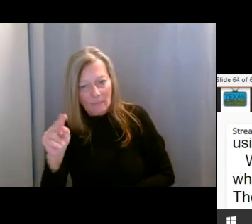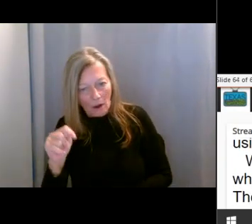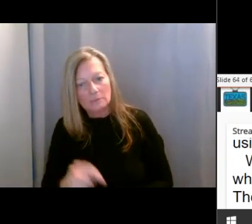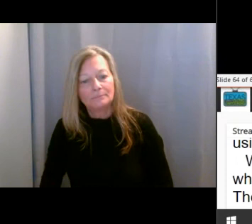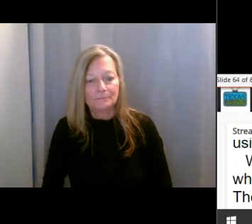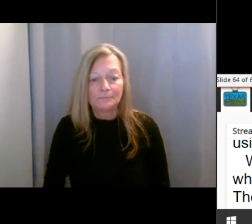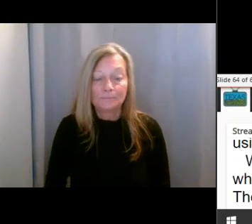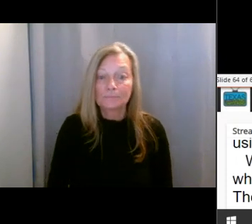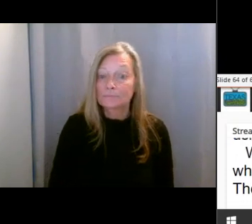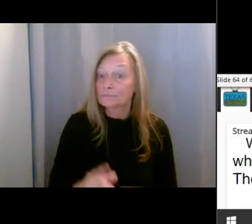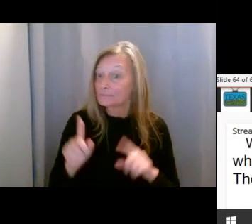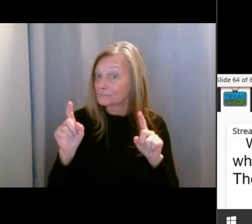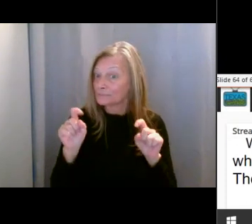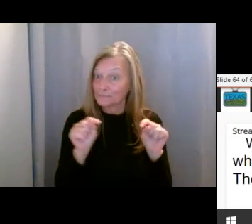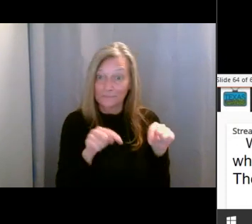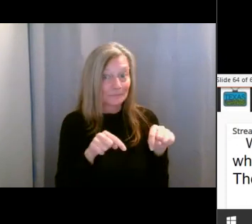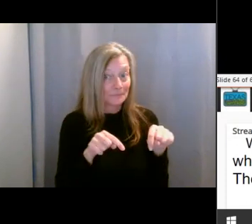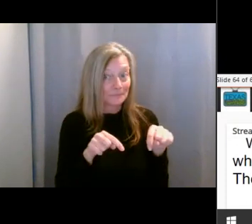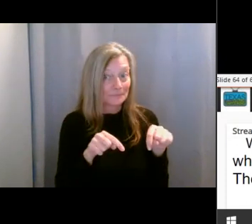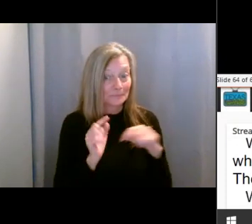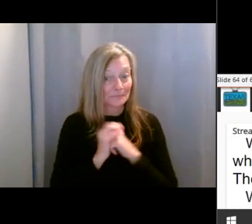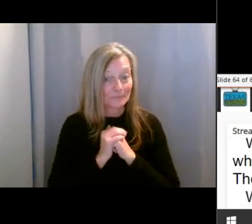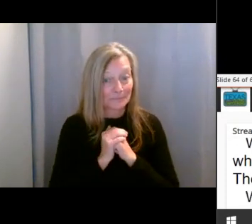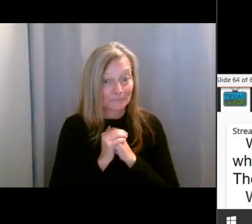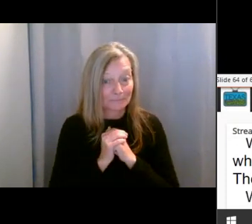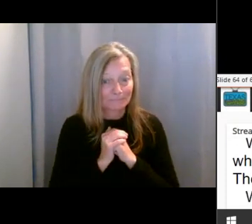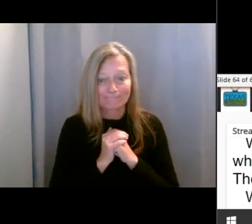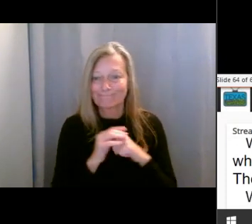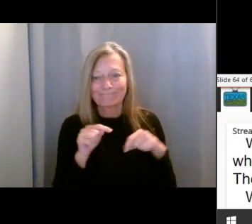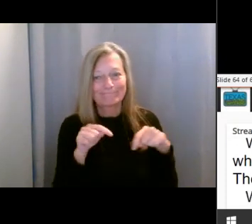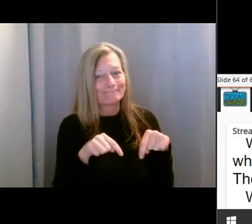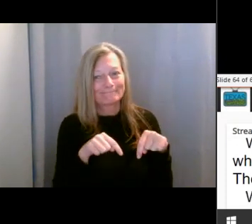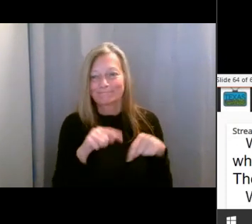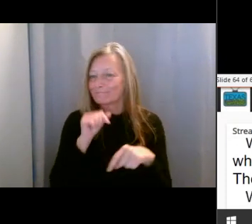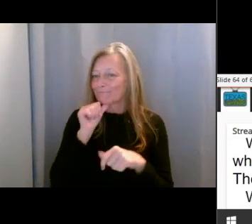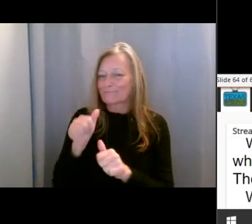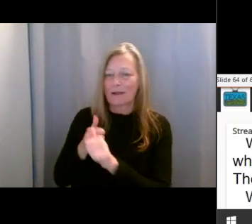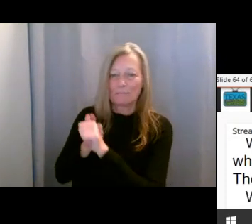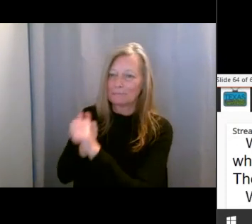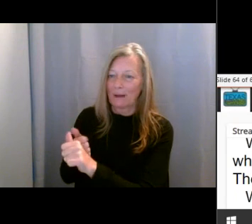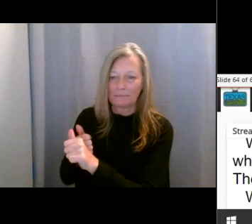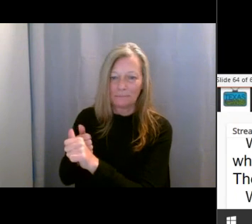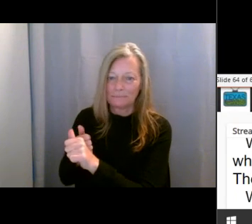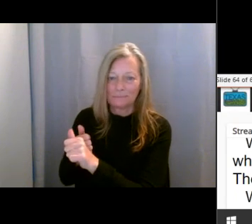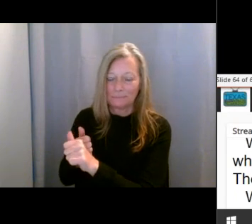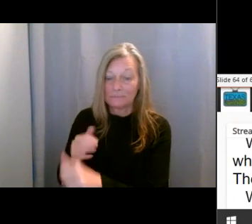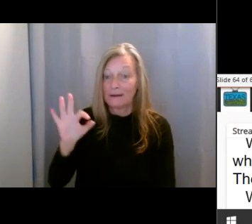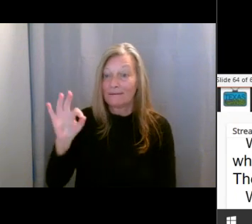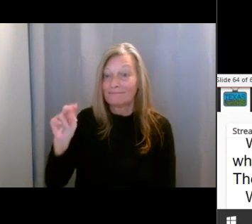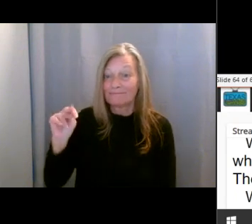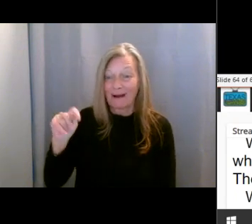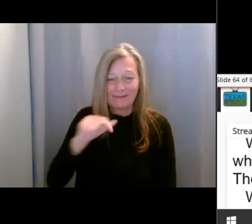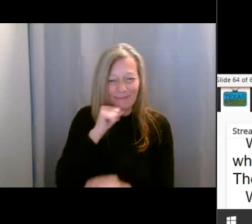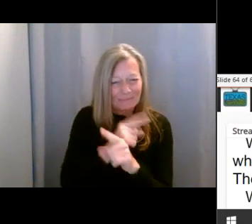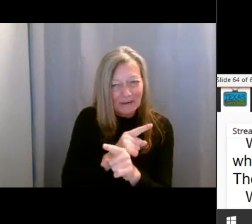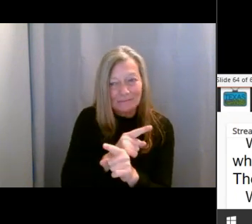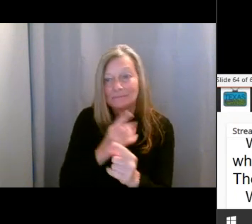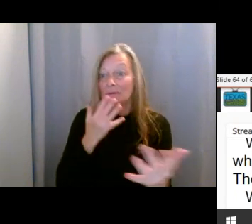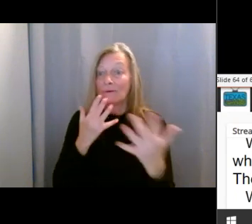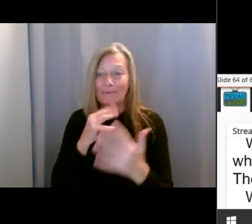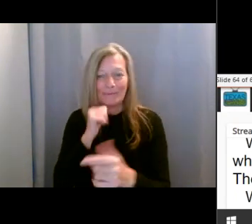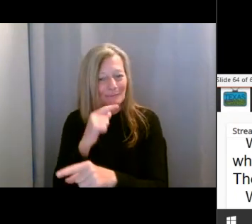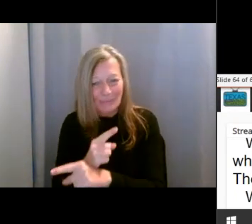What about this? This is not brand compliant. The fonts are not right, the colors are not right, the program logo should